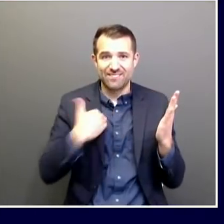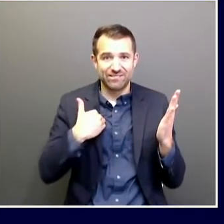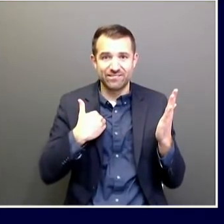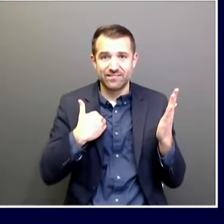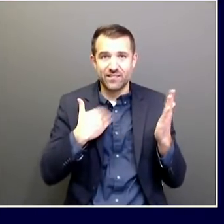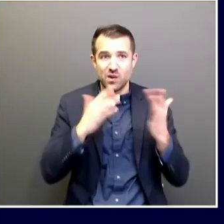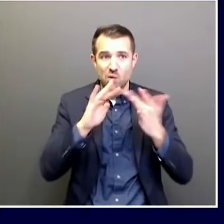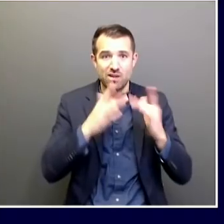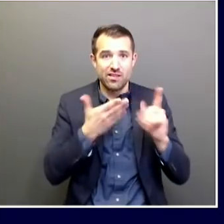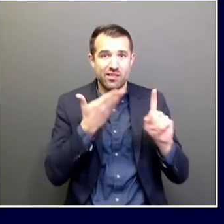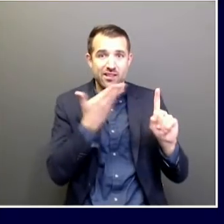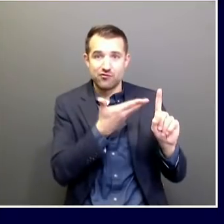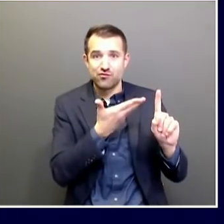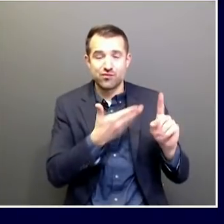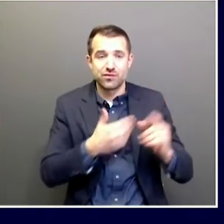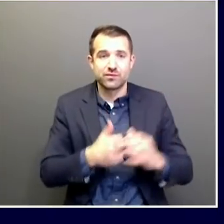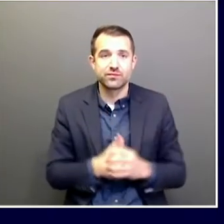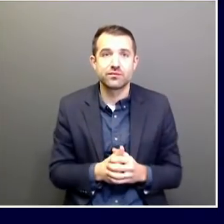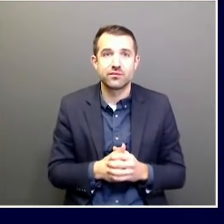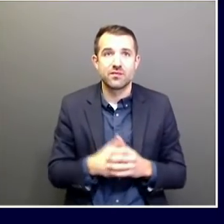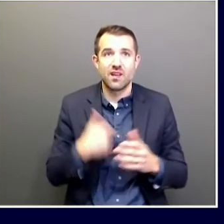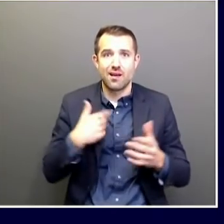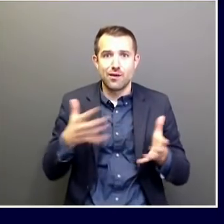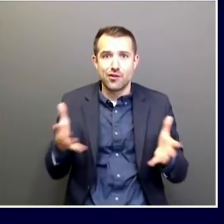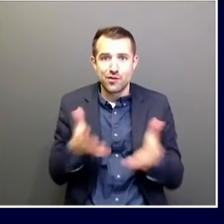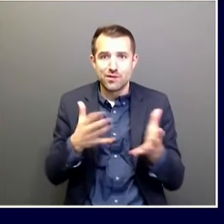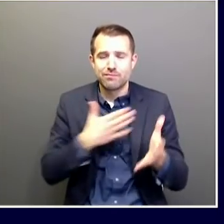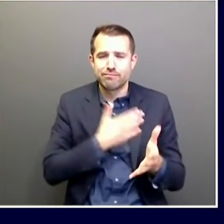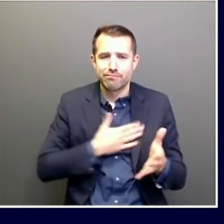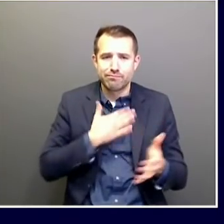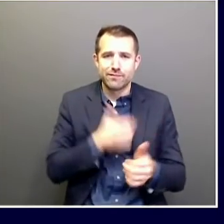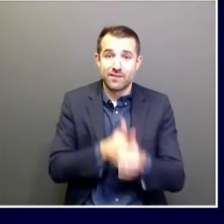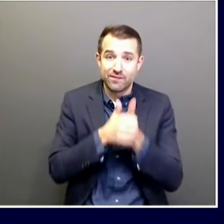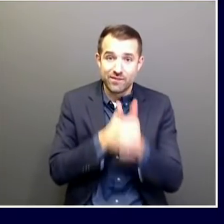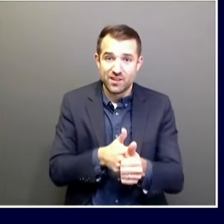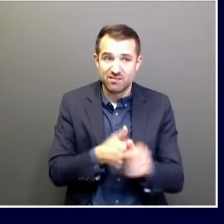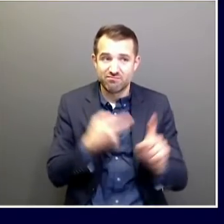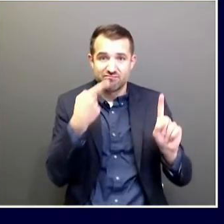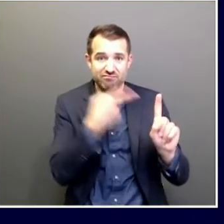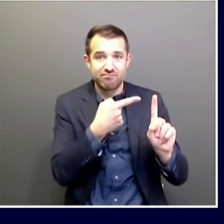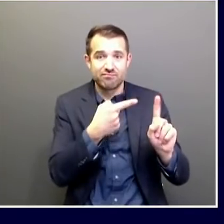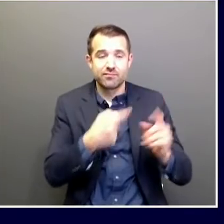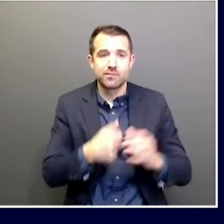to continue to follow those basic good practices.